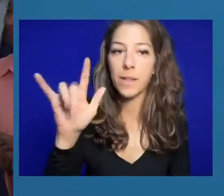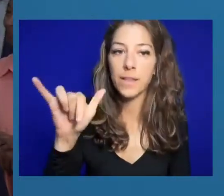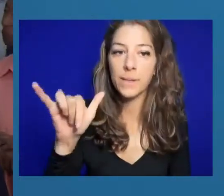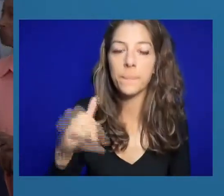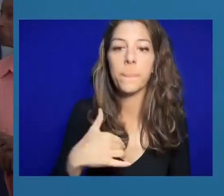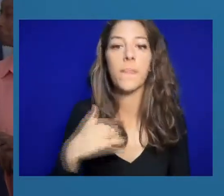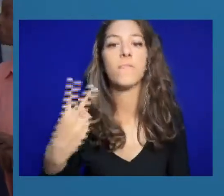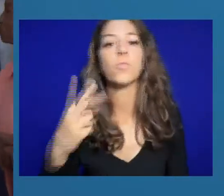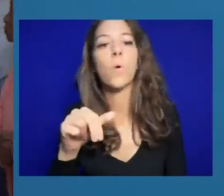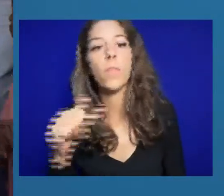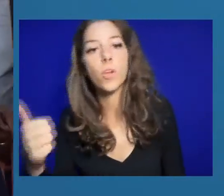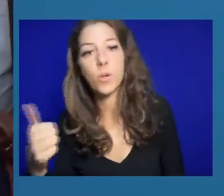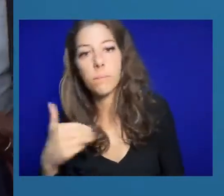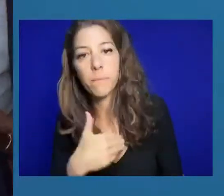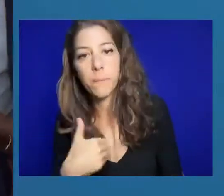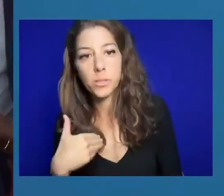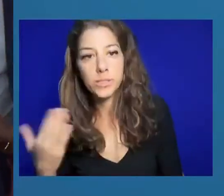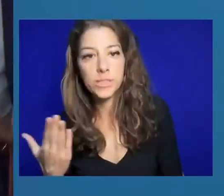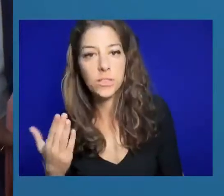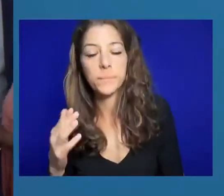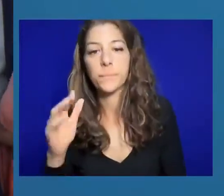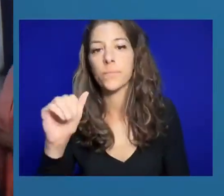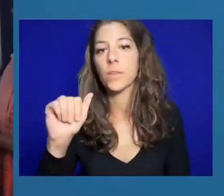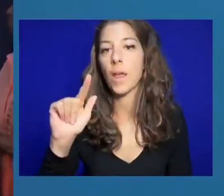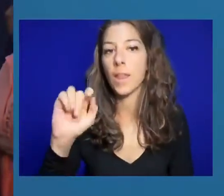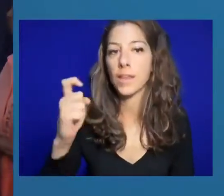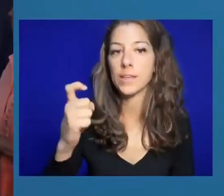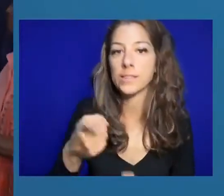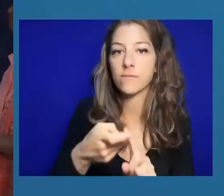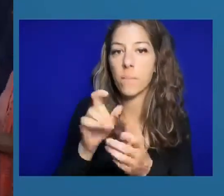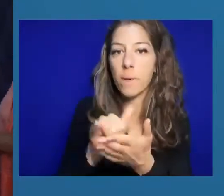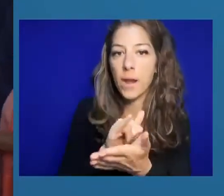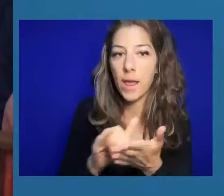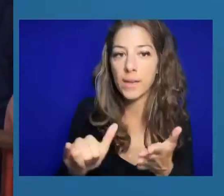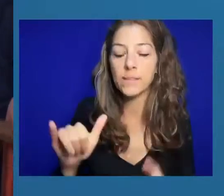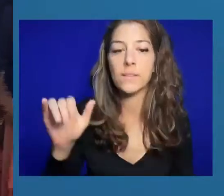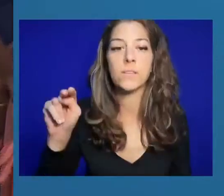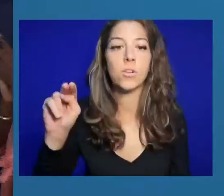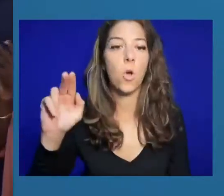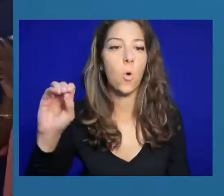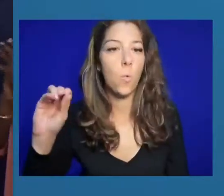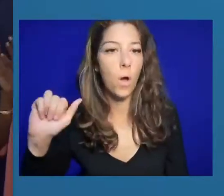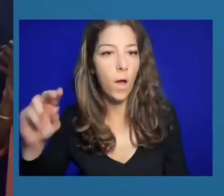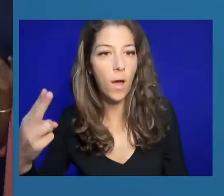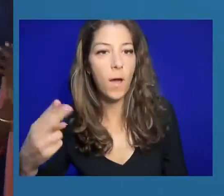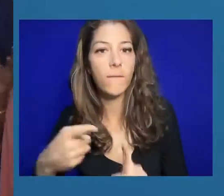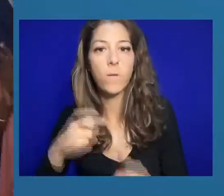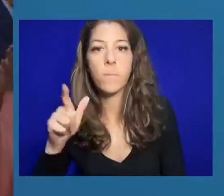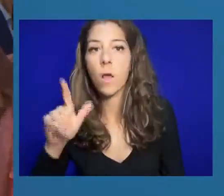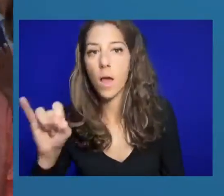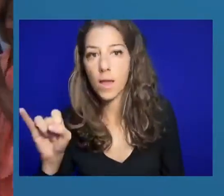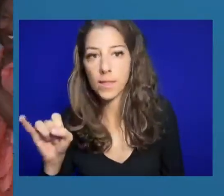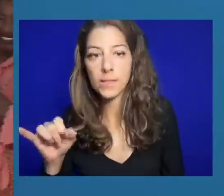other Assembly members here, Alex Boris from Manhattan and Noah Burrows from Long Island, who's with us.